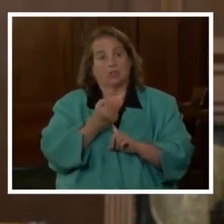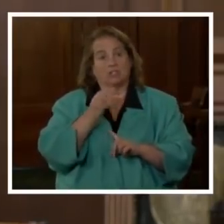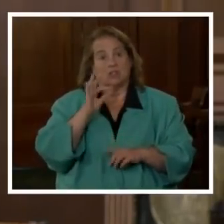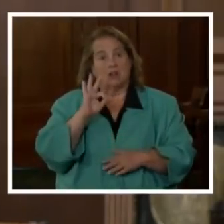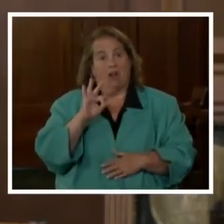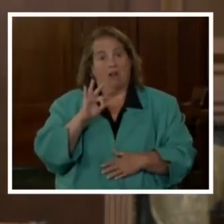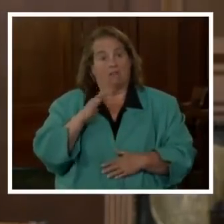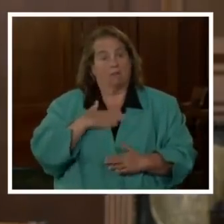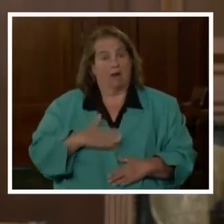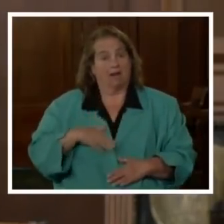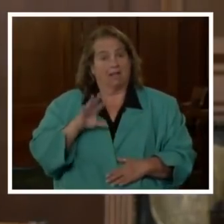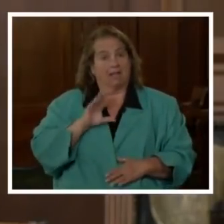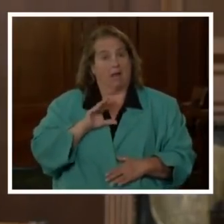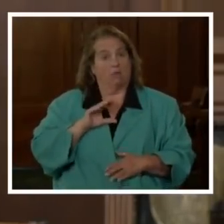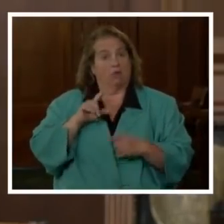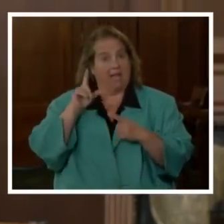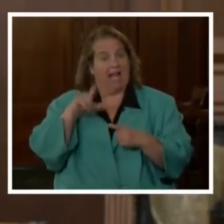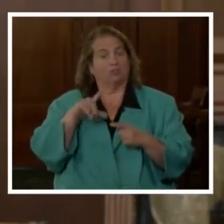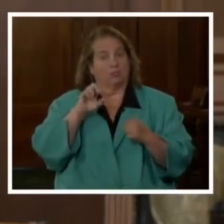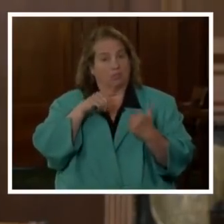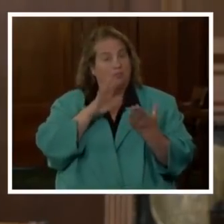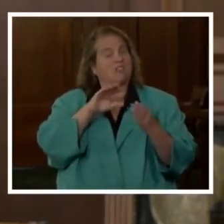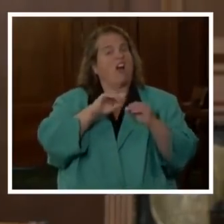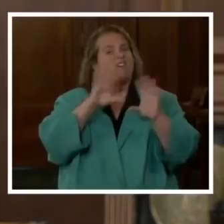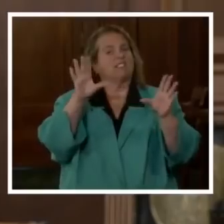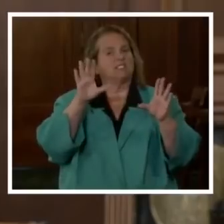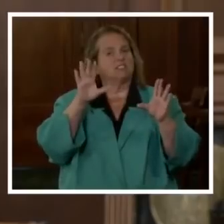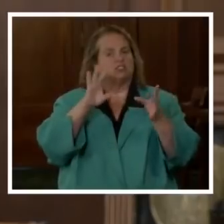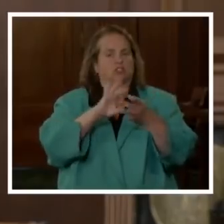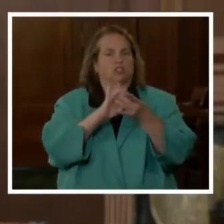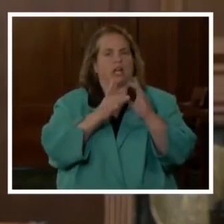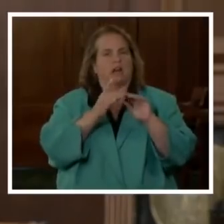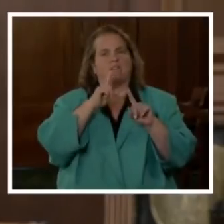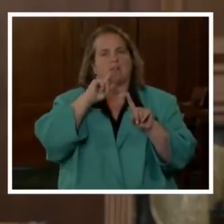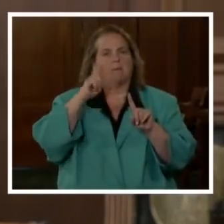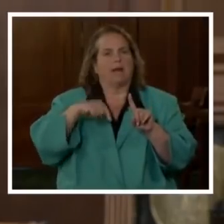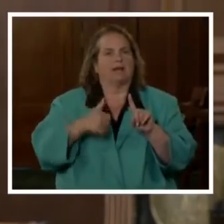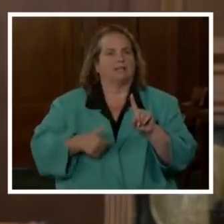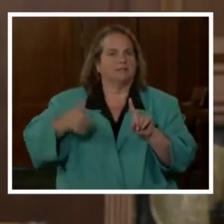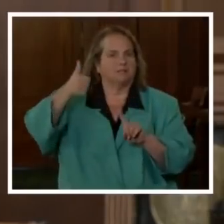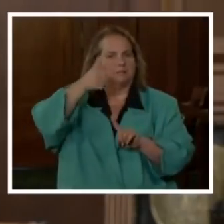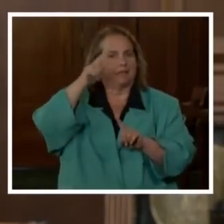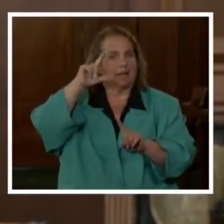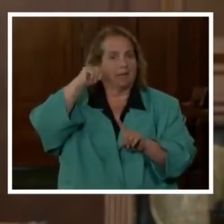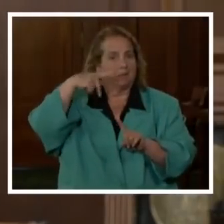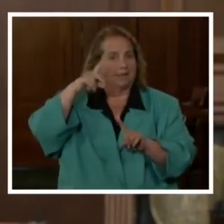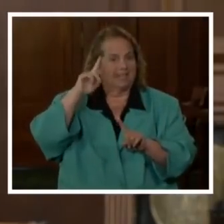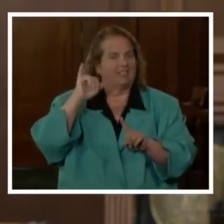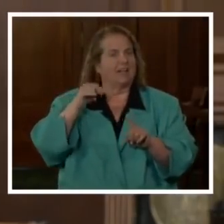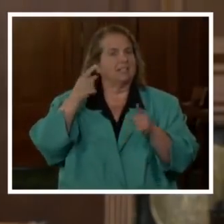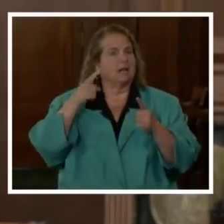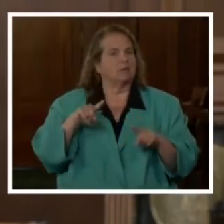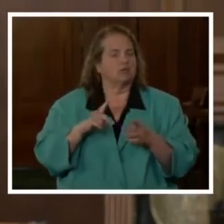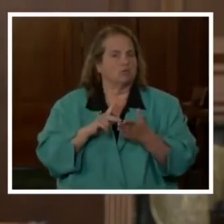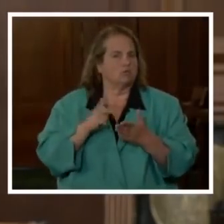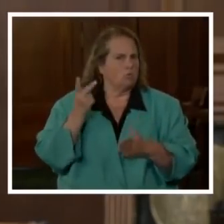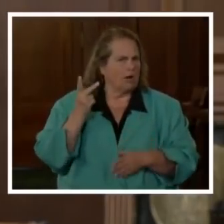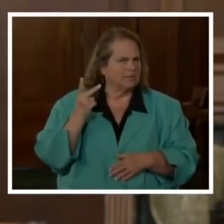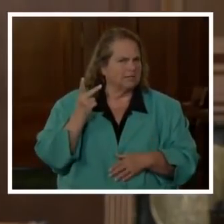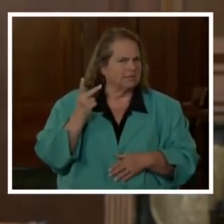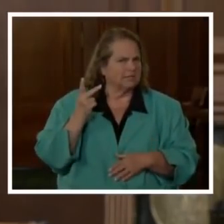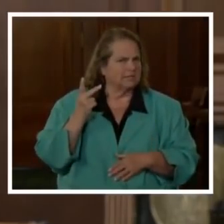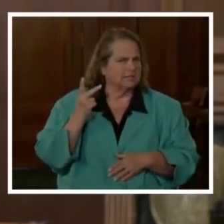to be addressed. Obviously, that falls in the chain of command of LMPD. This is something that happened twice. And again,